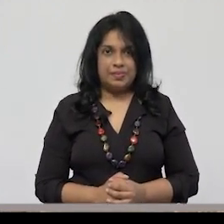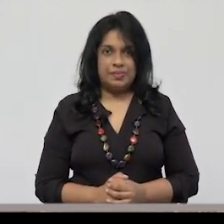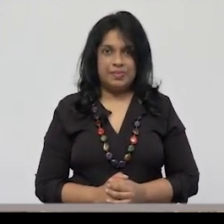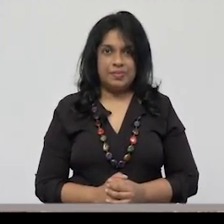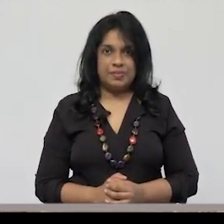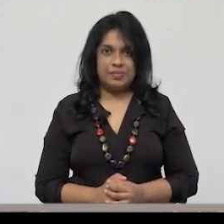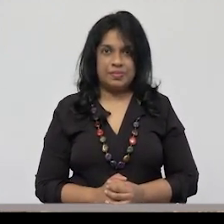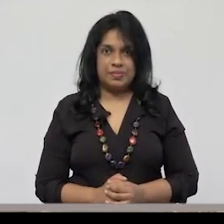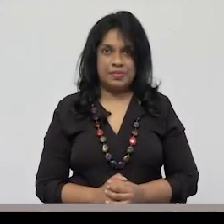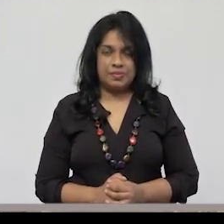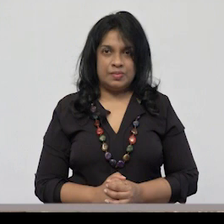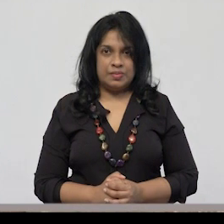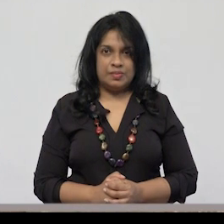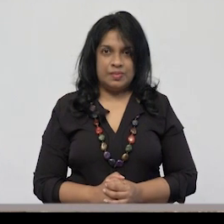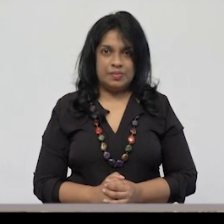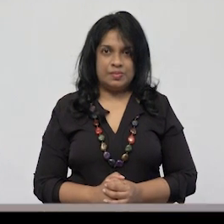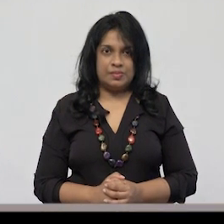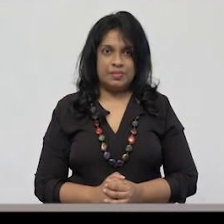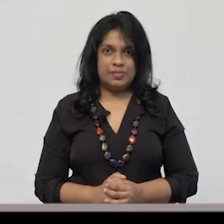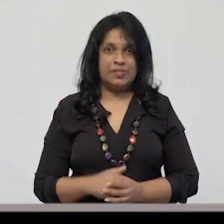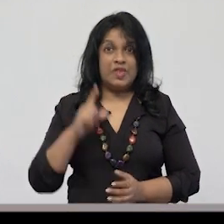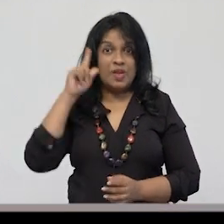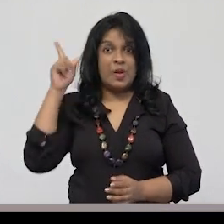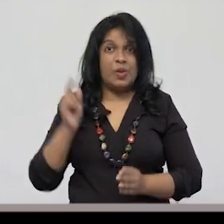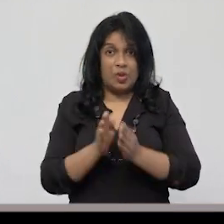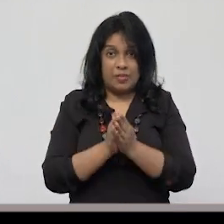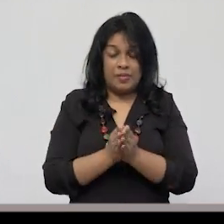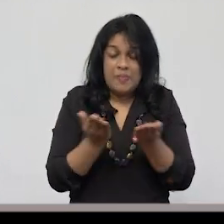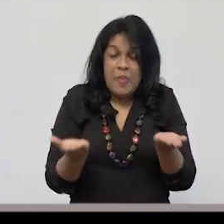And you can move in partnership with him.